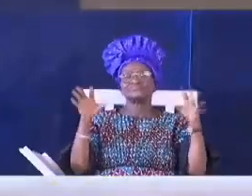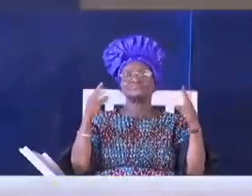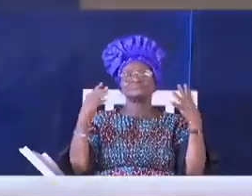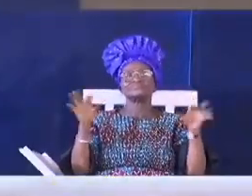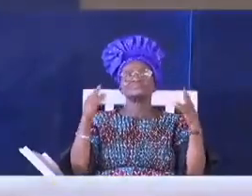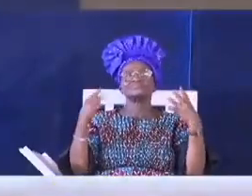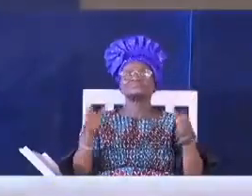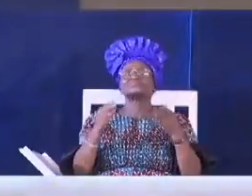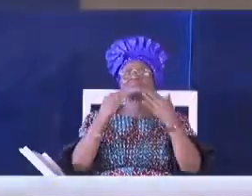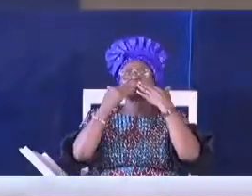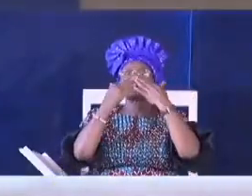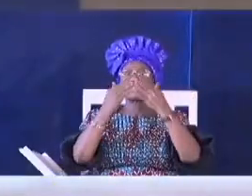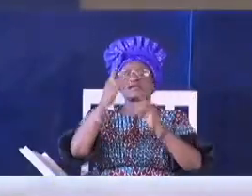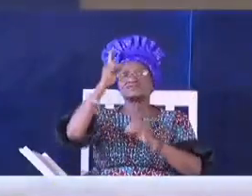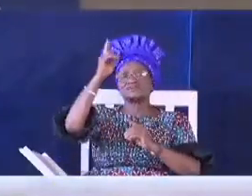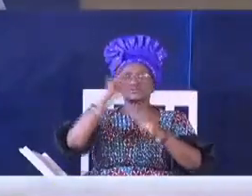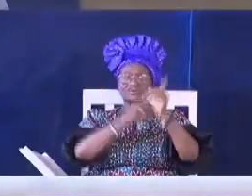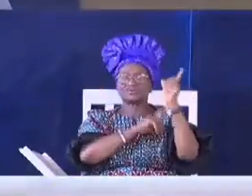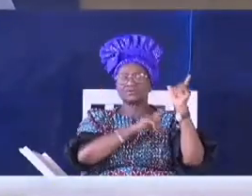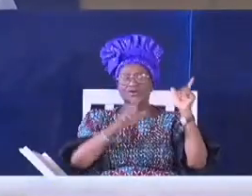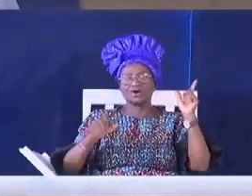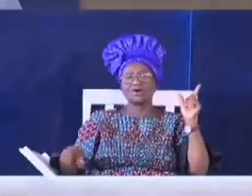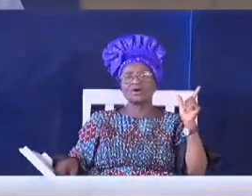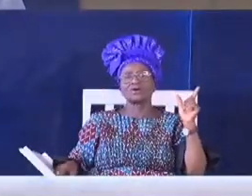Thank you, Lord.